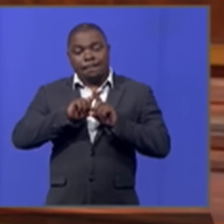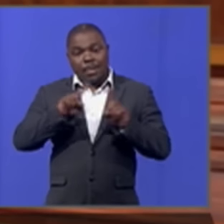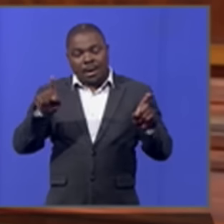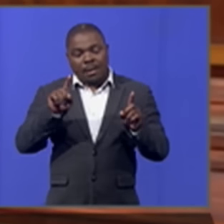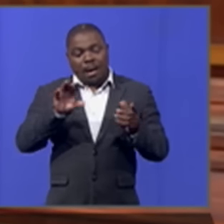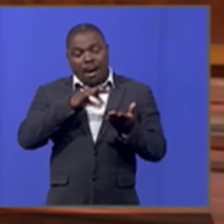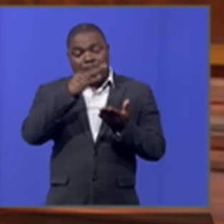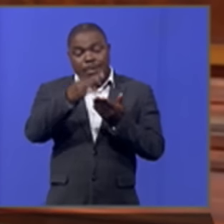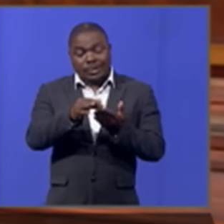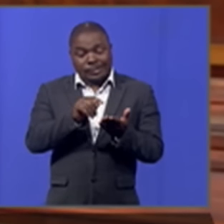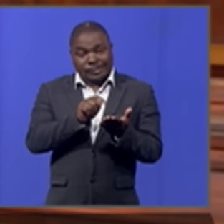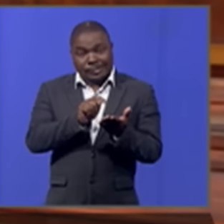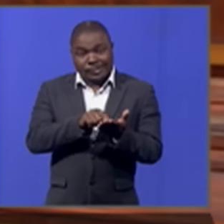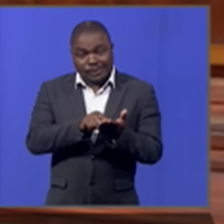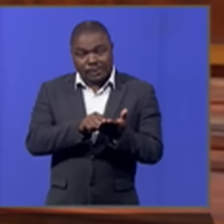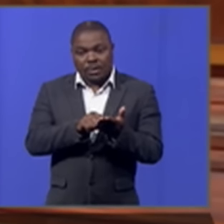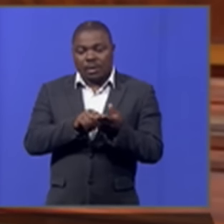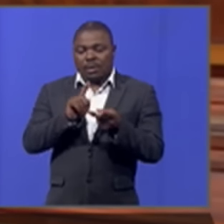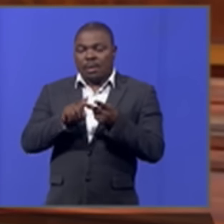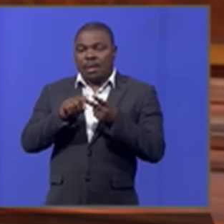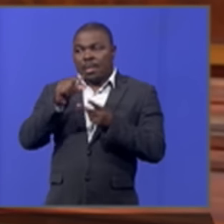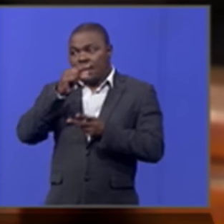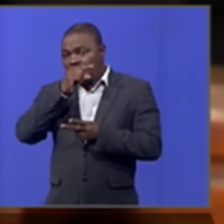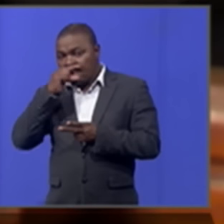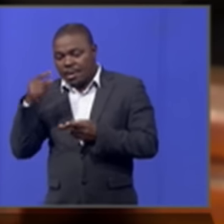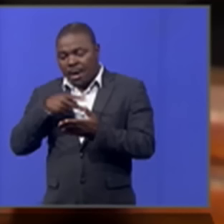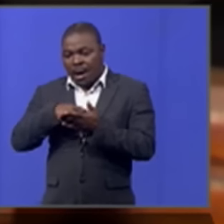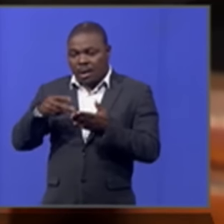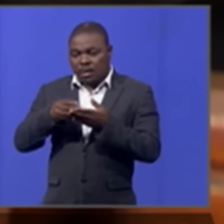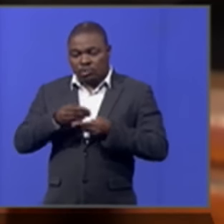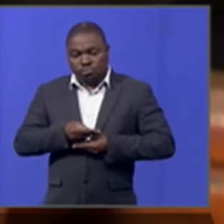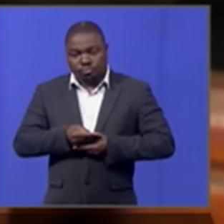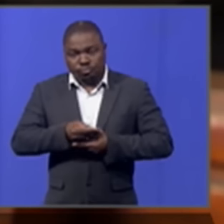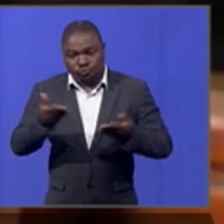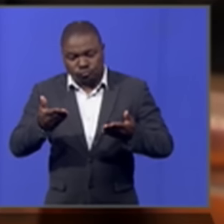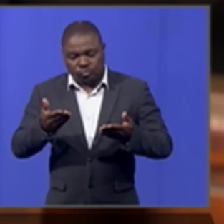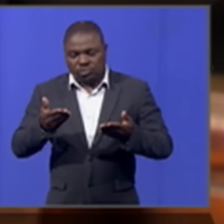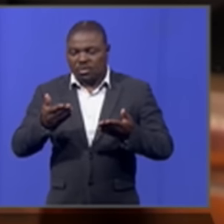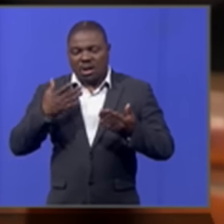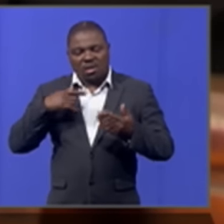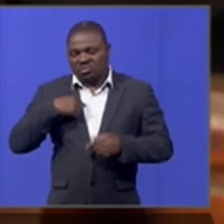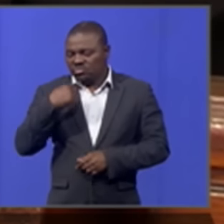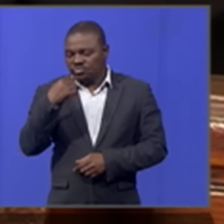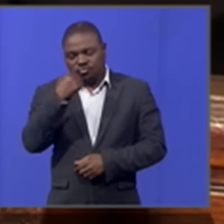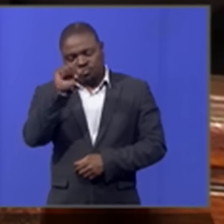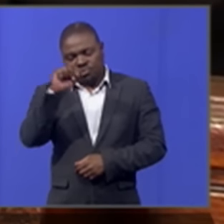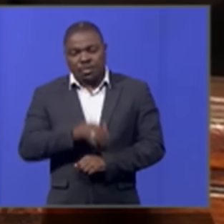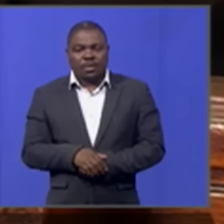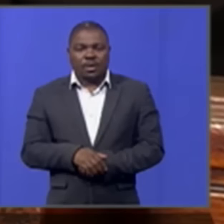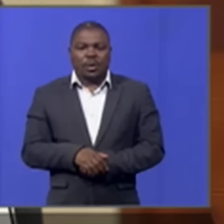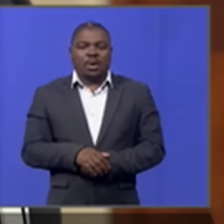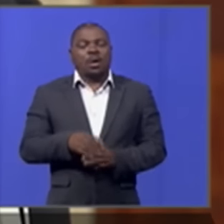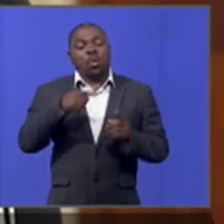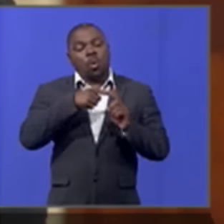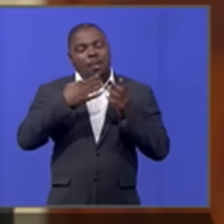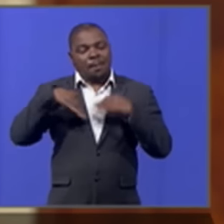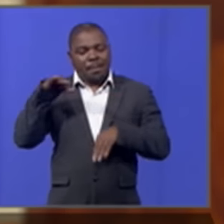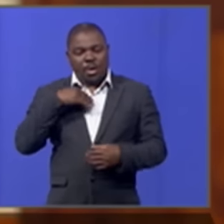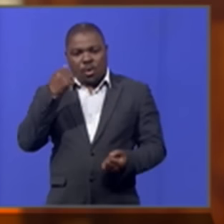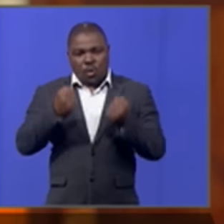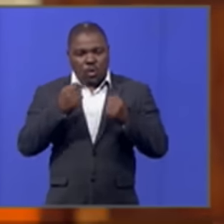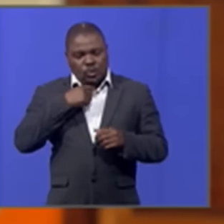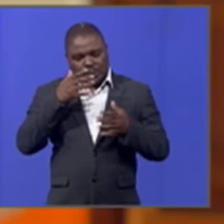those names and addresses revealed is dismissed. O baakanya tsela ya go boela kwa kgotlatshekelo go rebola